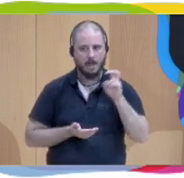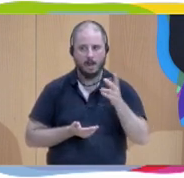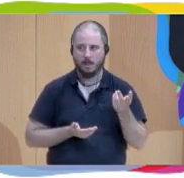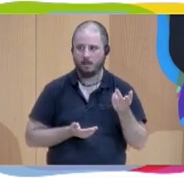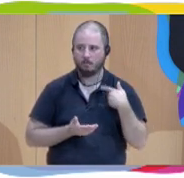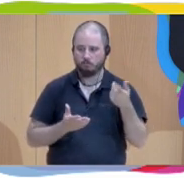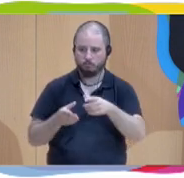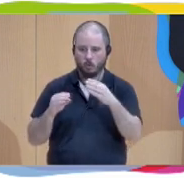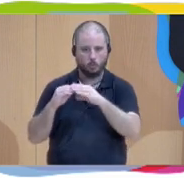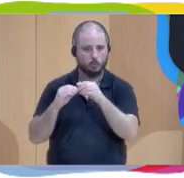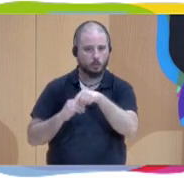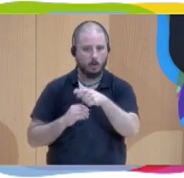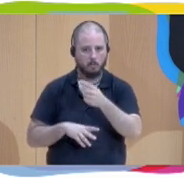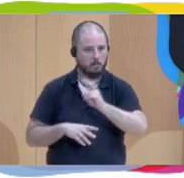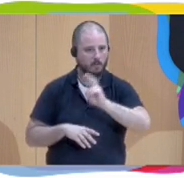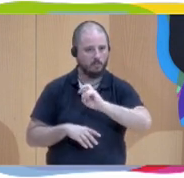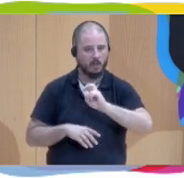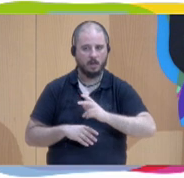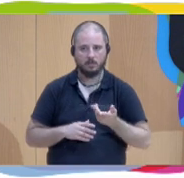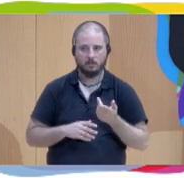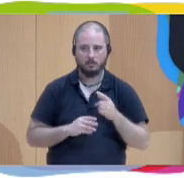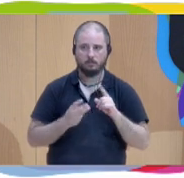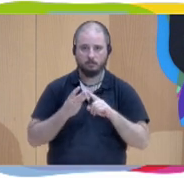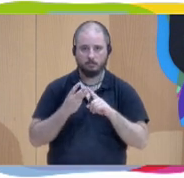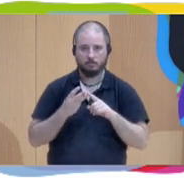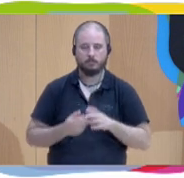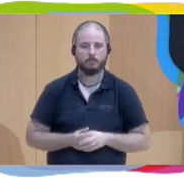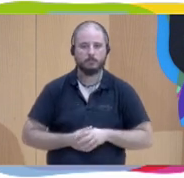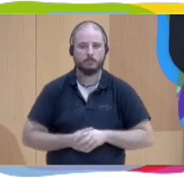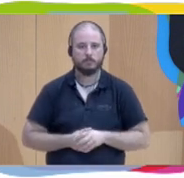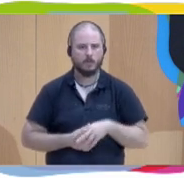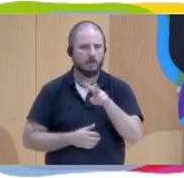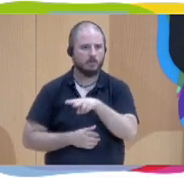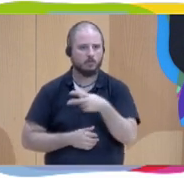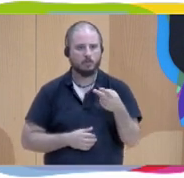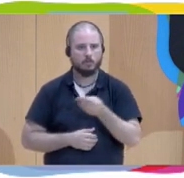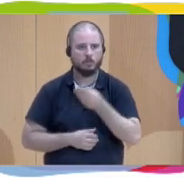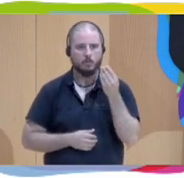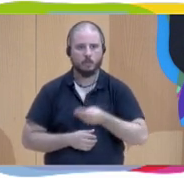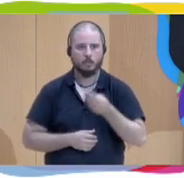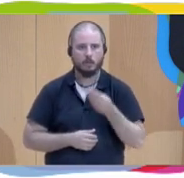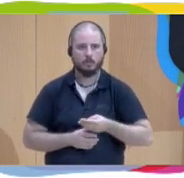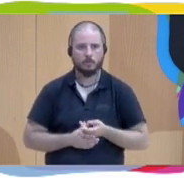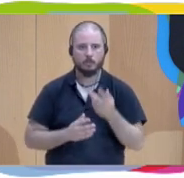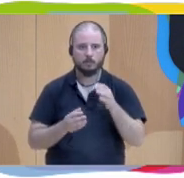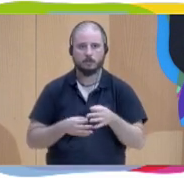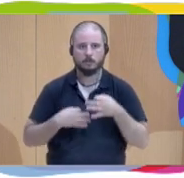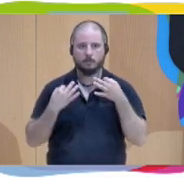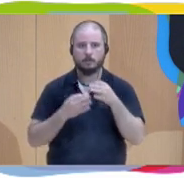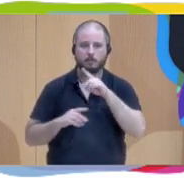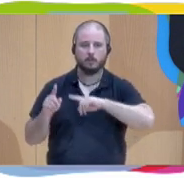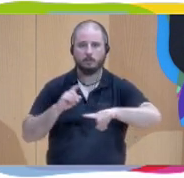And the results were excellent. We always asked participants to give a grading